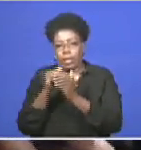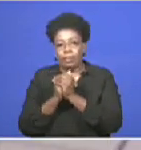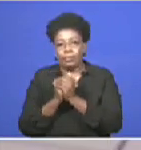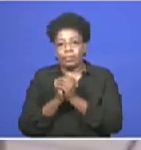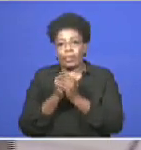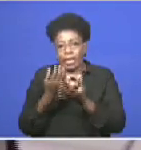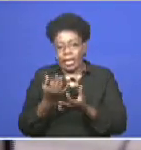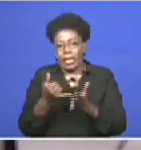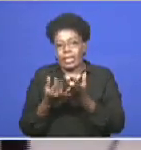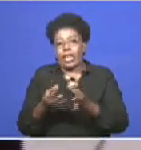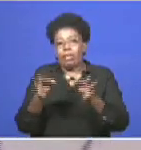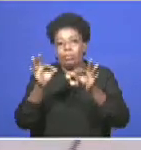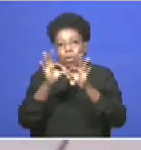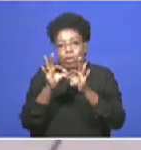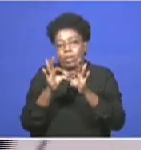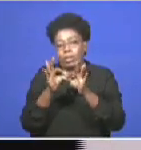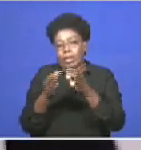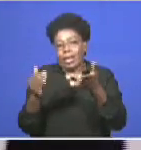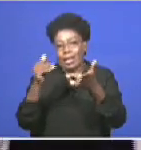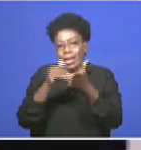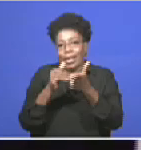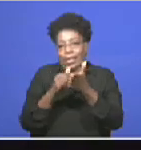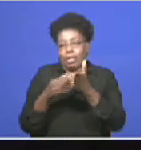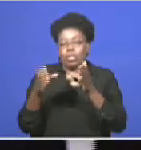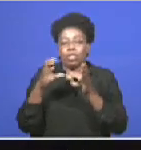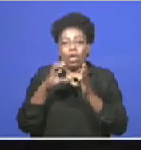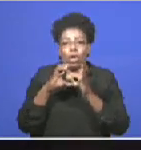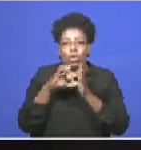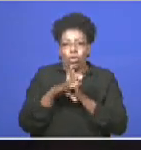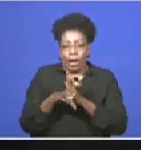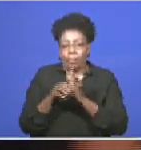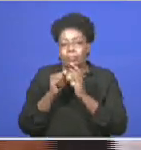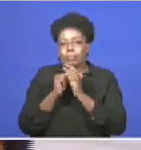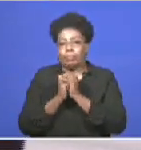against crime. I am Vaughn Albury, ZNS Network News.